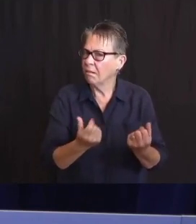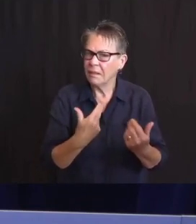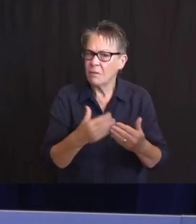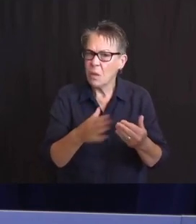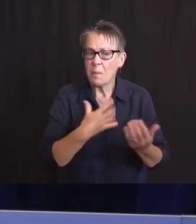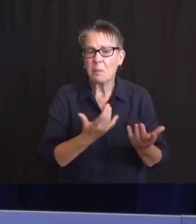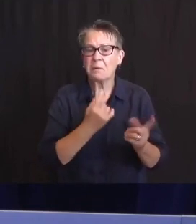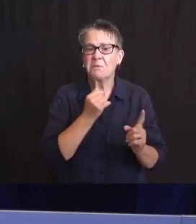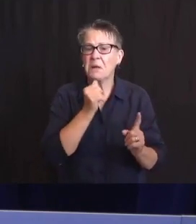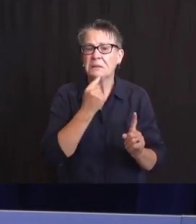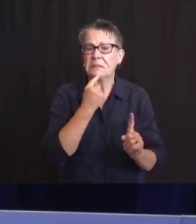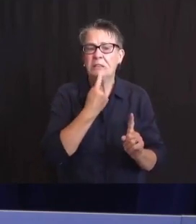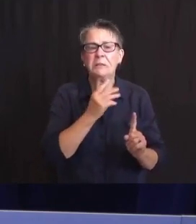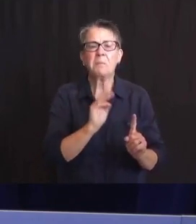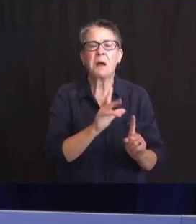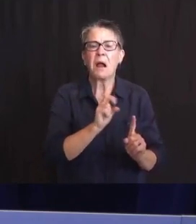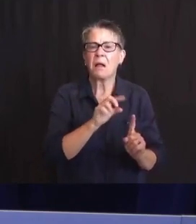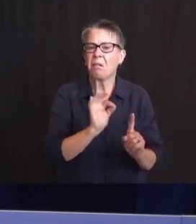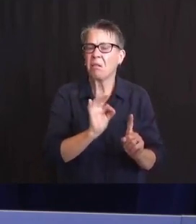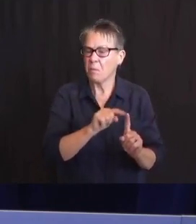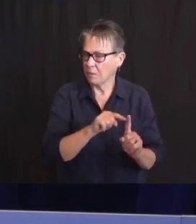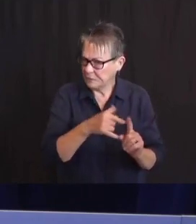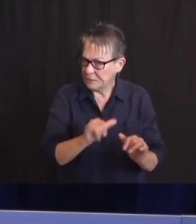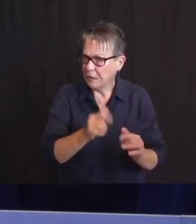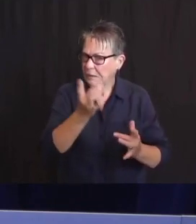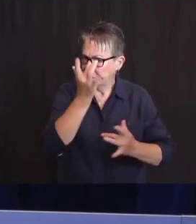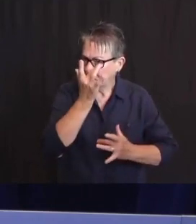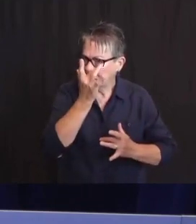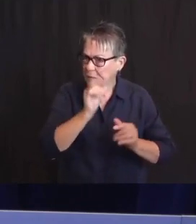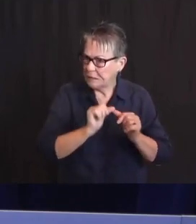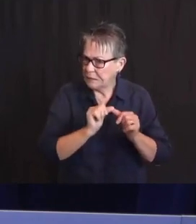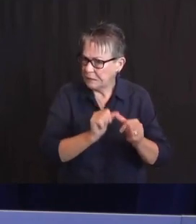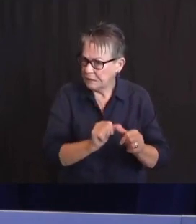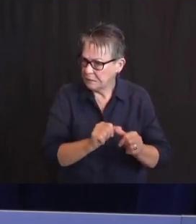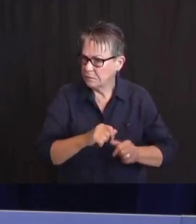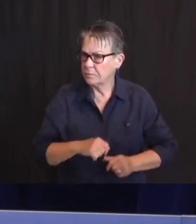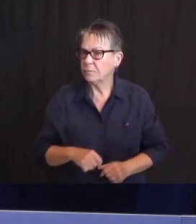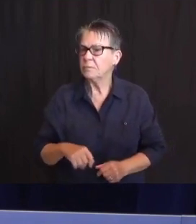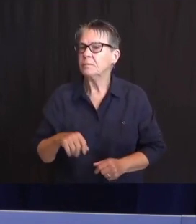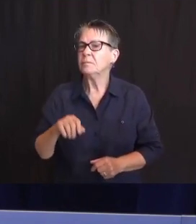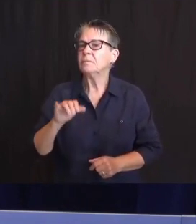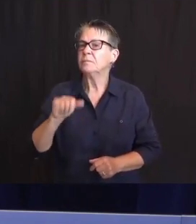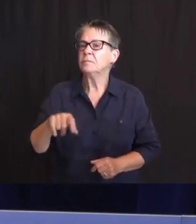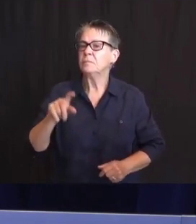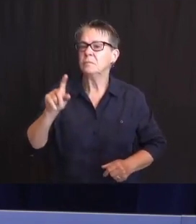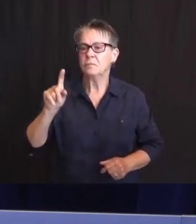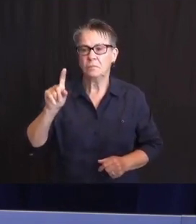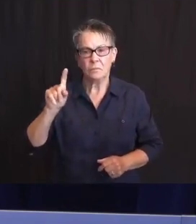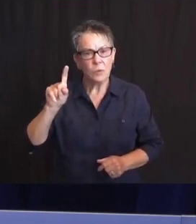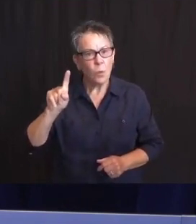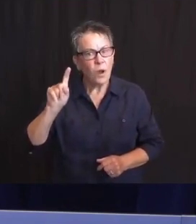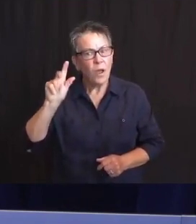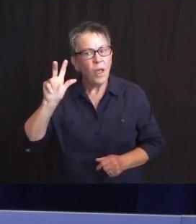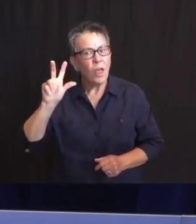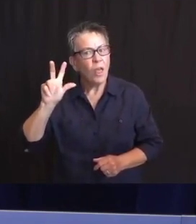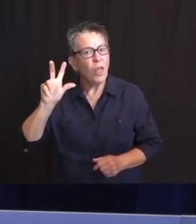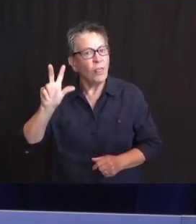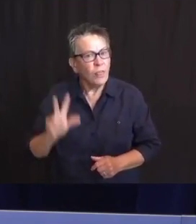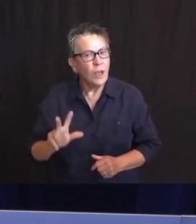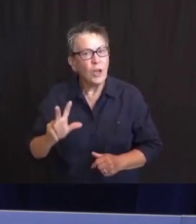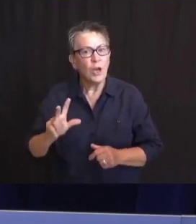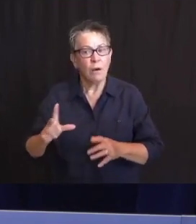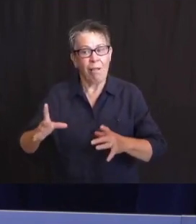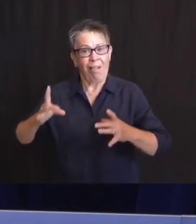2 to 3 weeks of testing. And they found that 1 in 5 previously healthy young